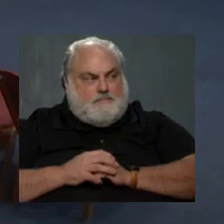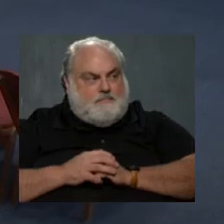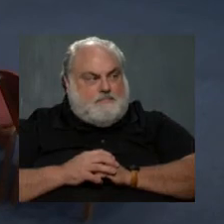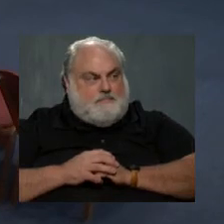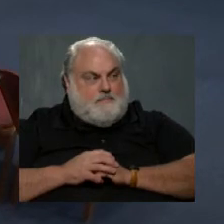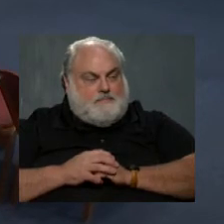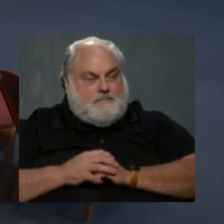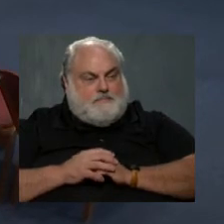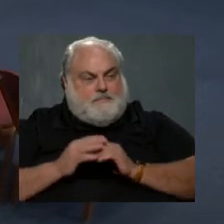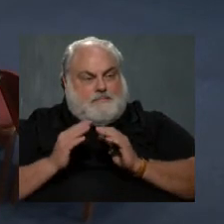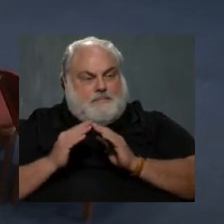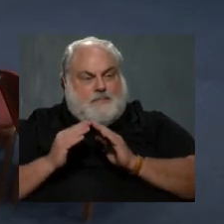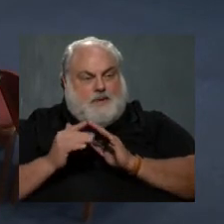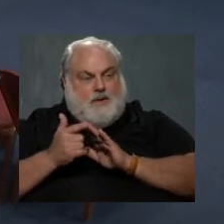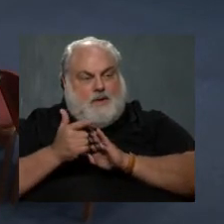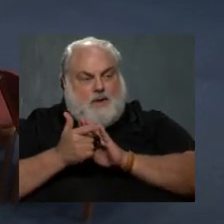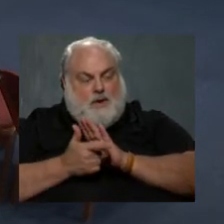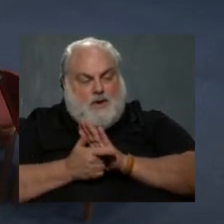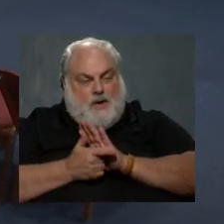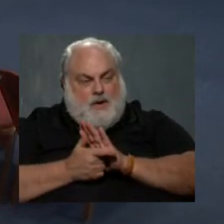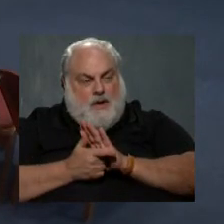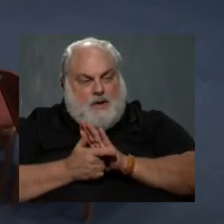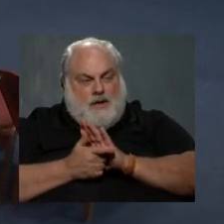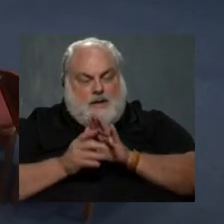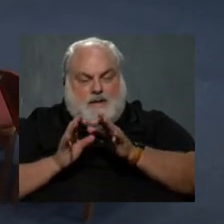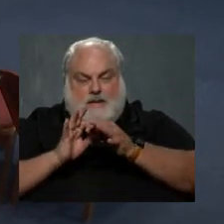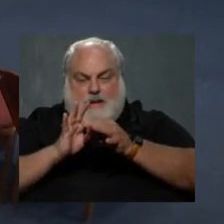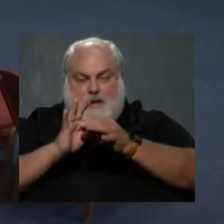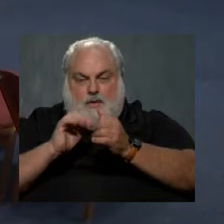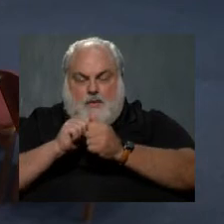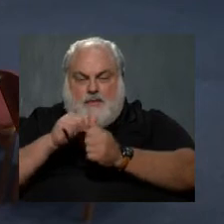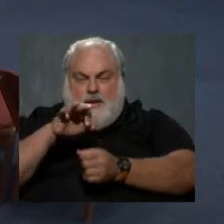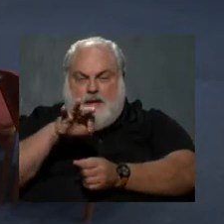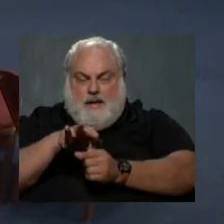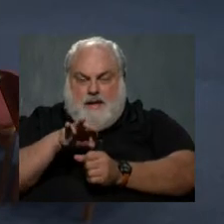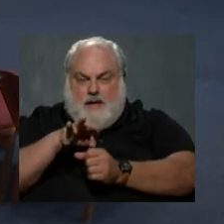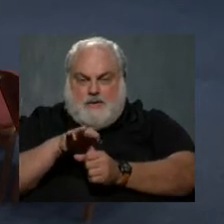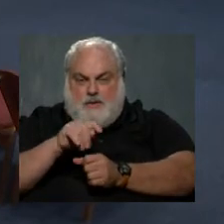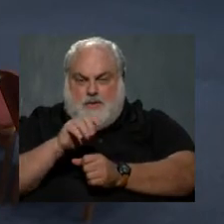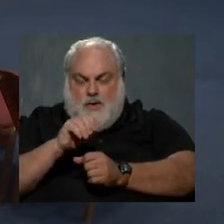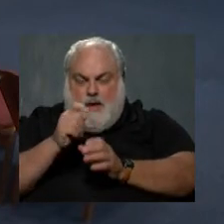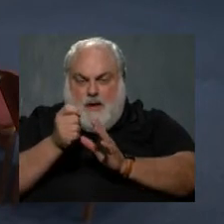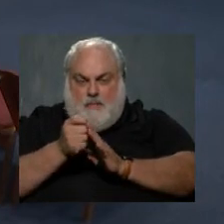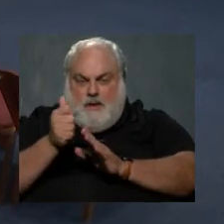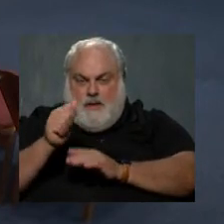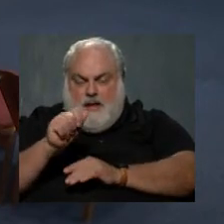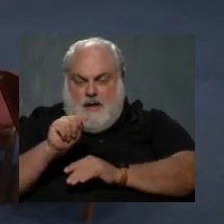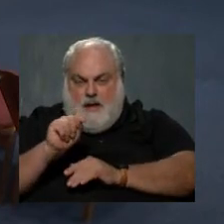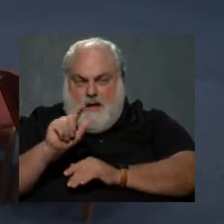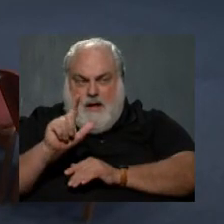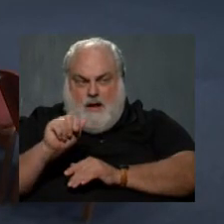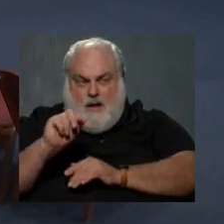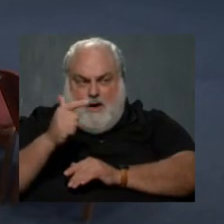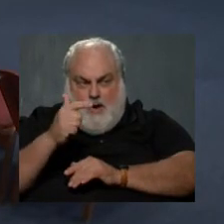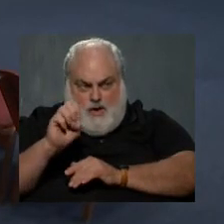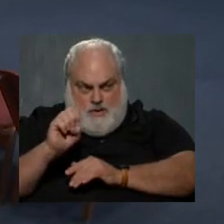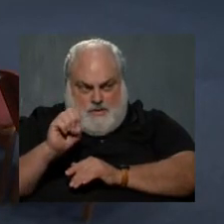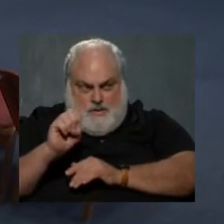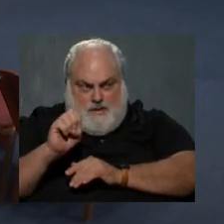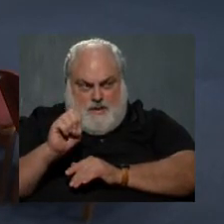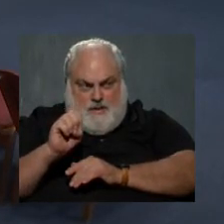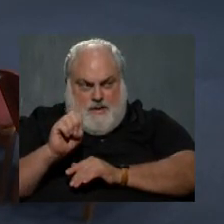The ordinance also deals with an election to abolish the at-large positions. Talking to you, Mike,